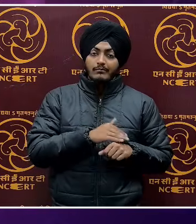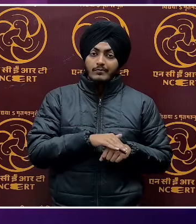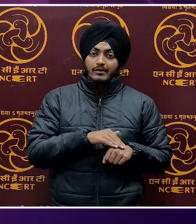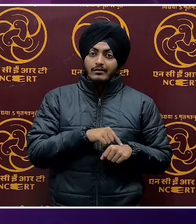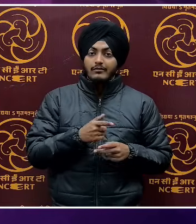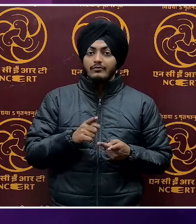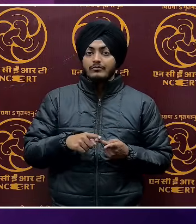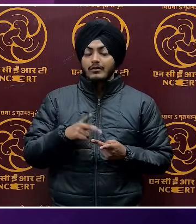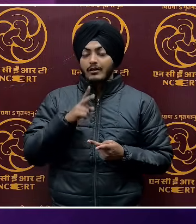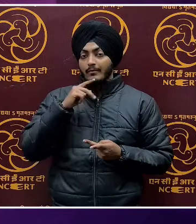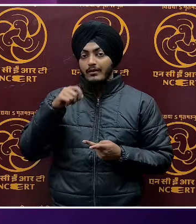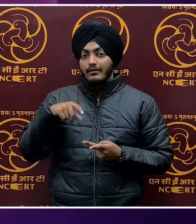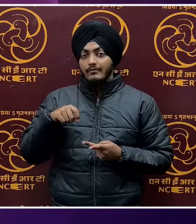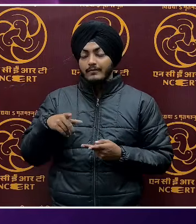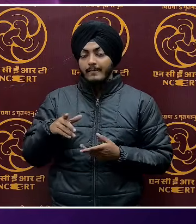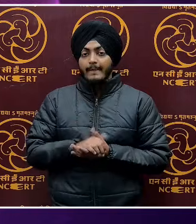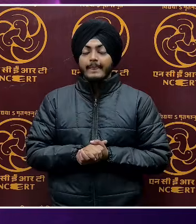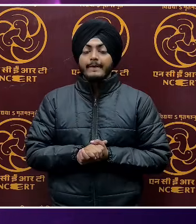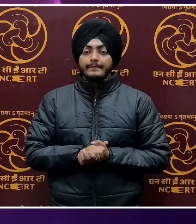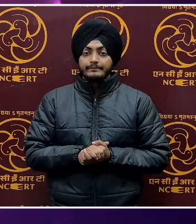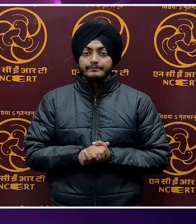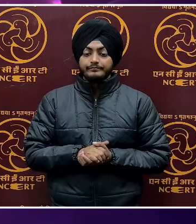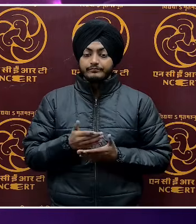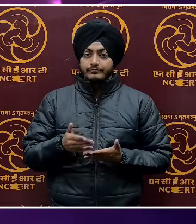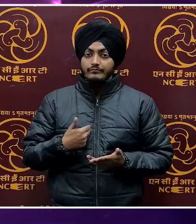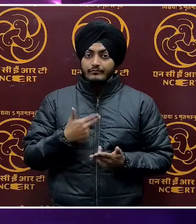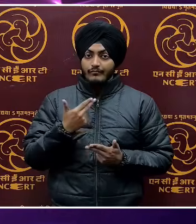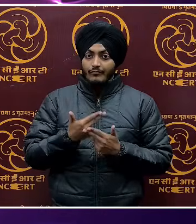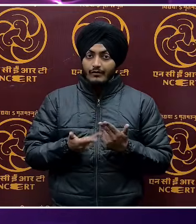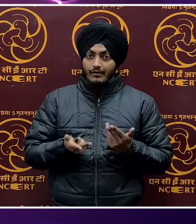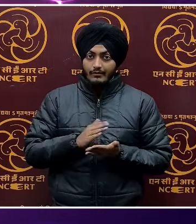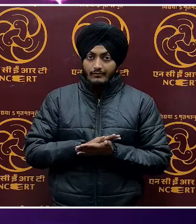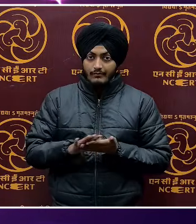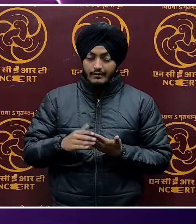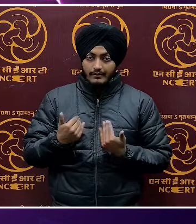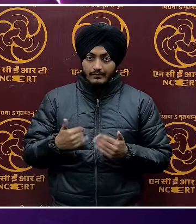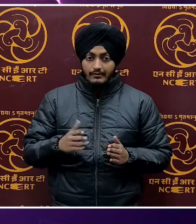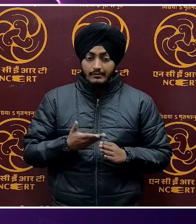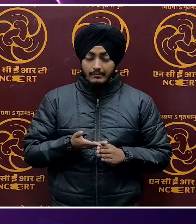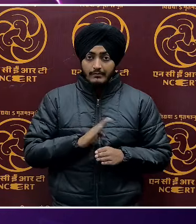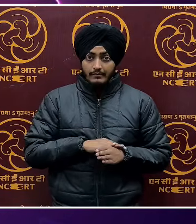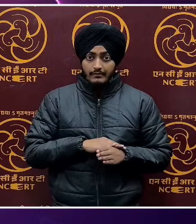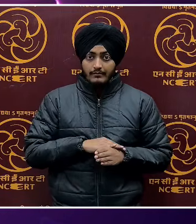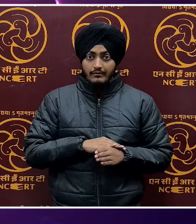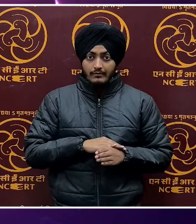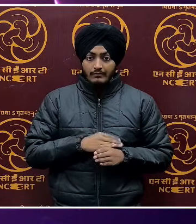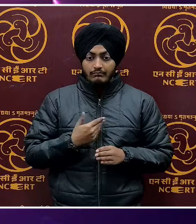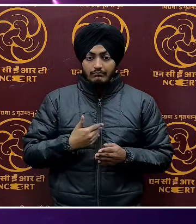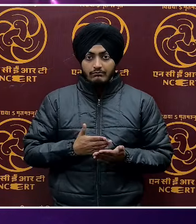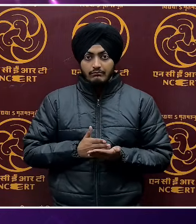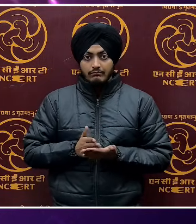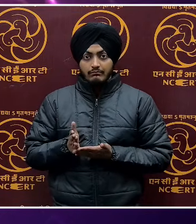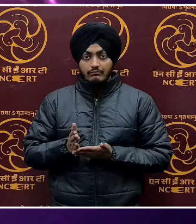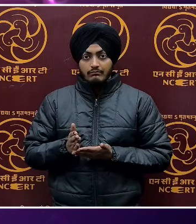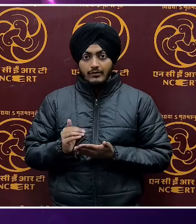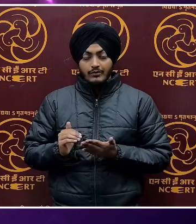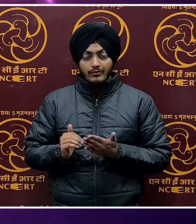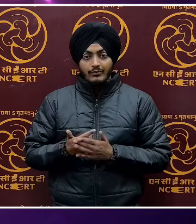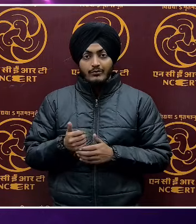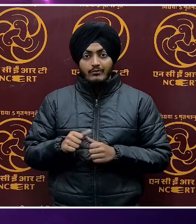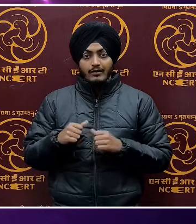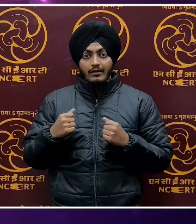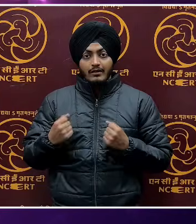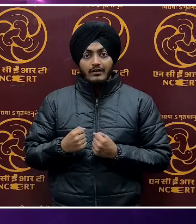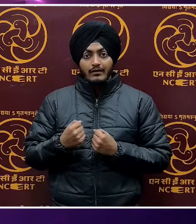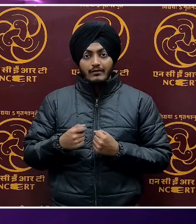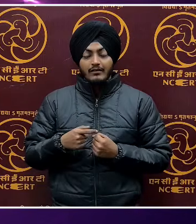Yes, absolutely. So now ma'am, our poem is done. Okay, so before we are moving forward to other activities, we'll